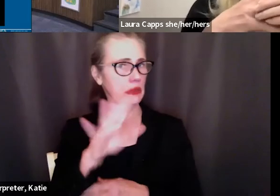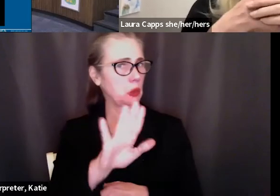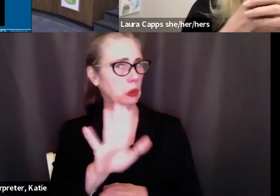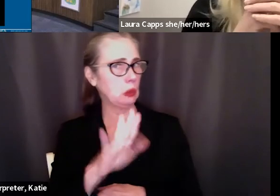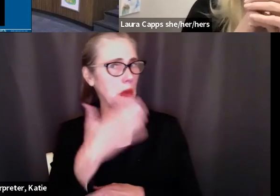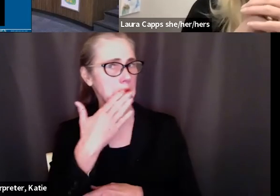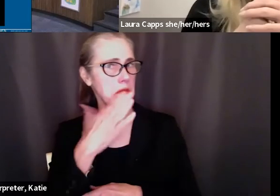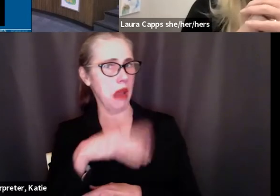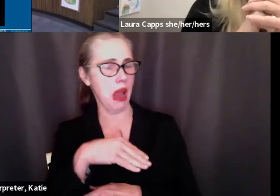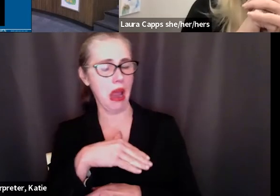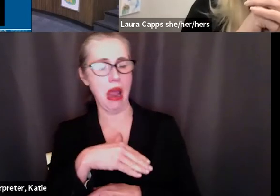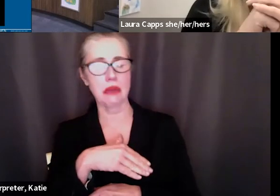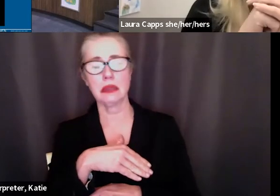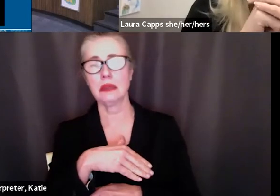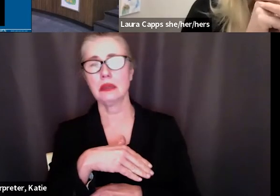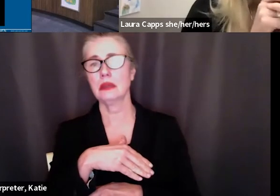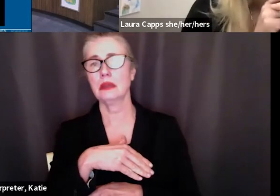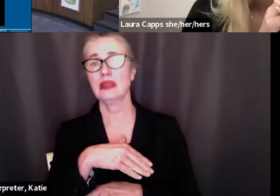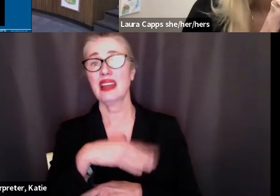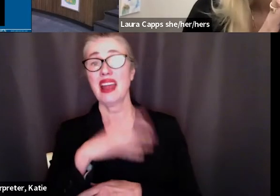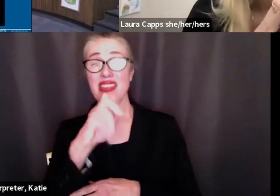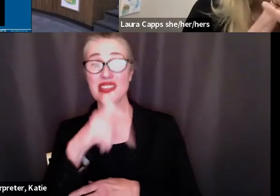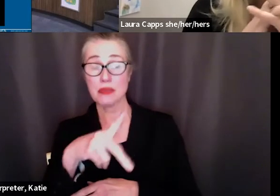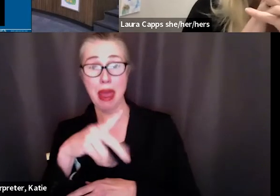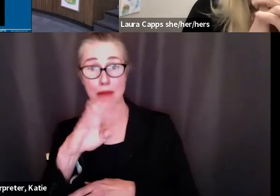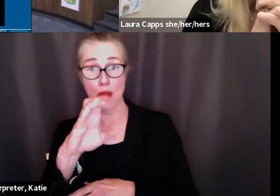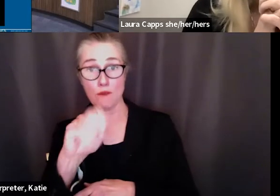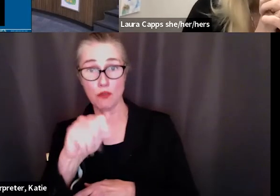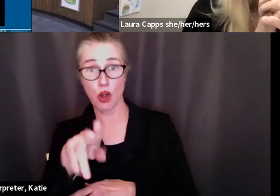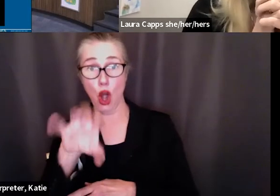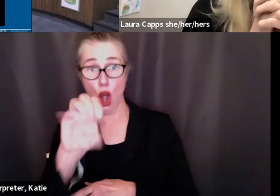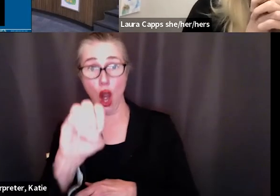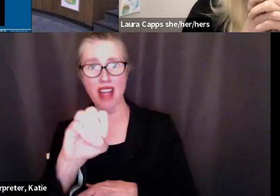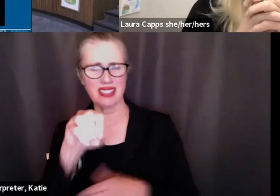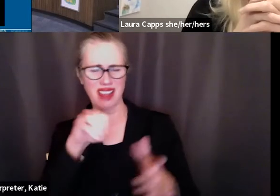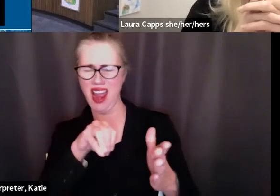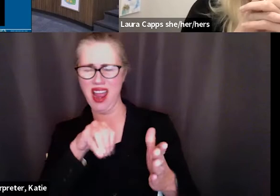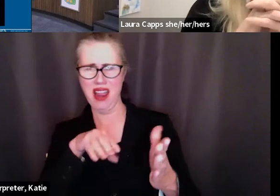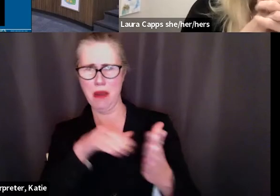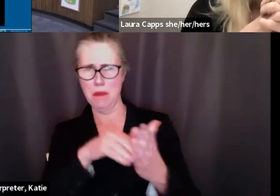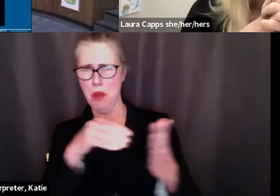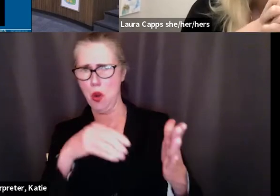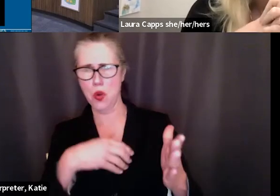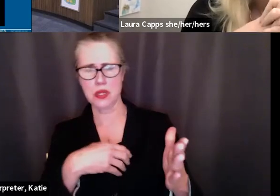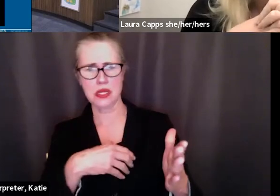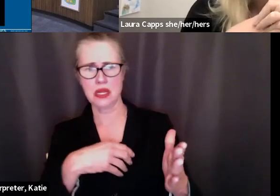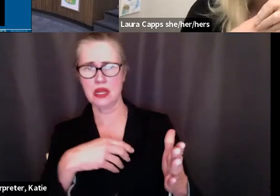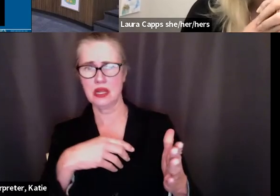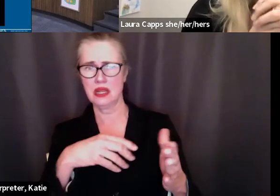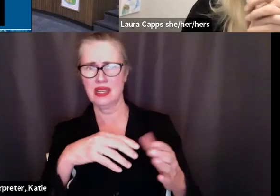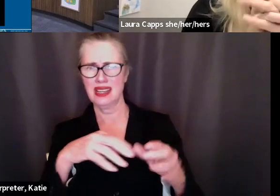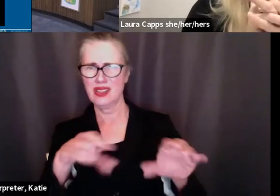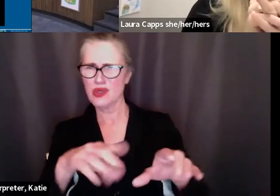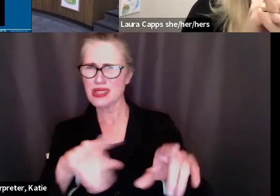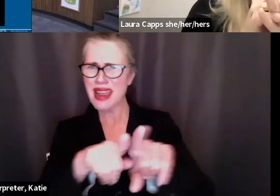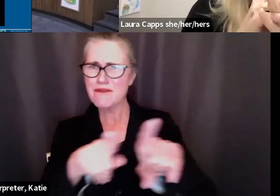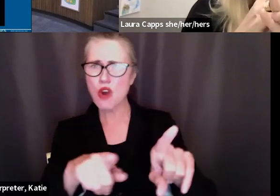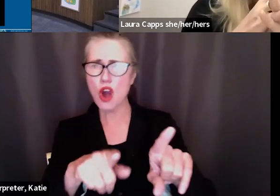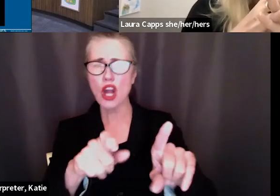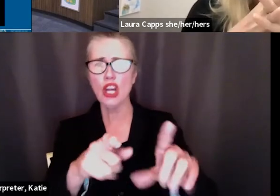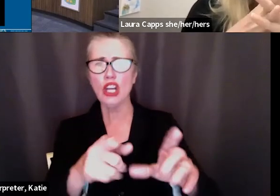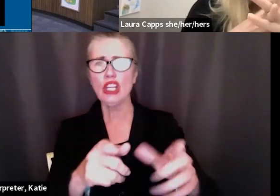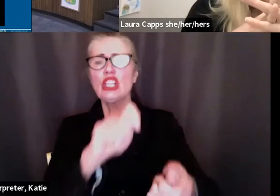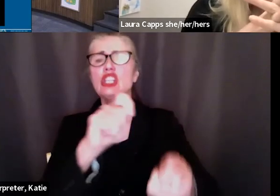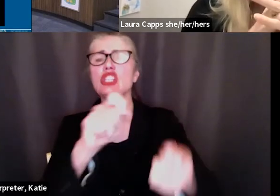opposed the cause map because i think they were doing the same thing during the redistricting for the county so it's it looks very uh